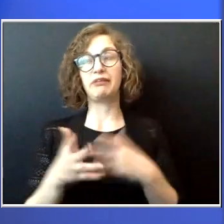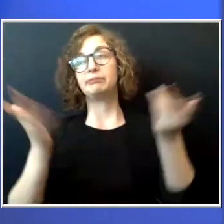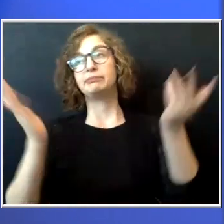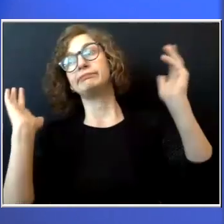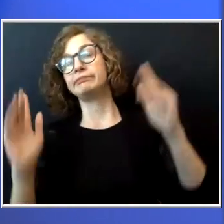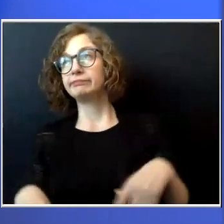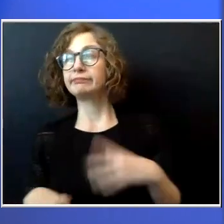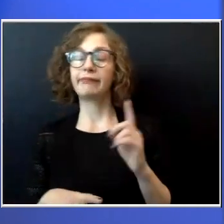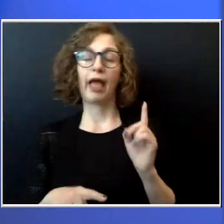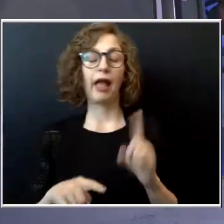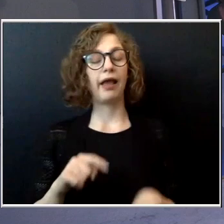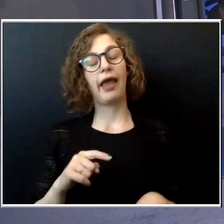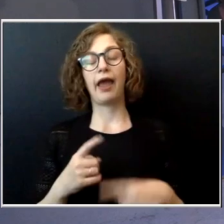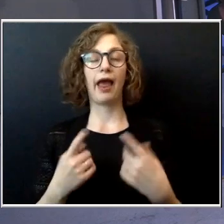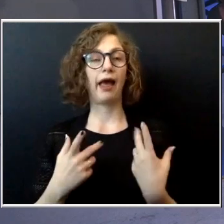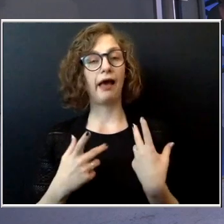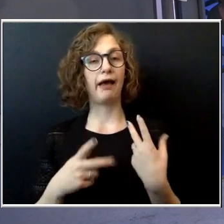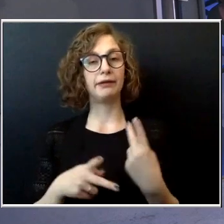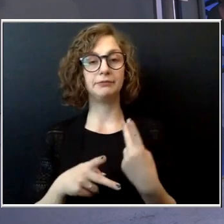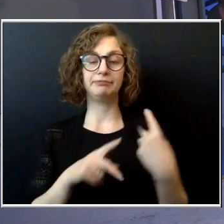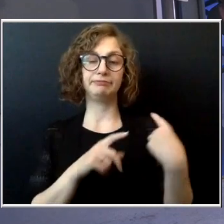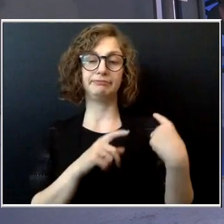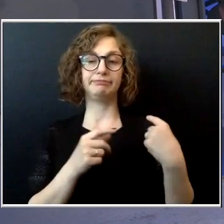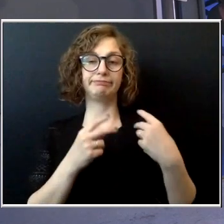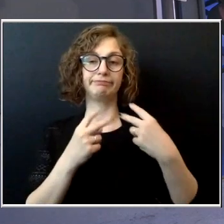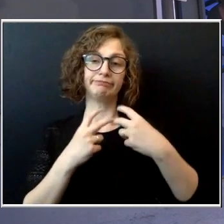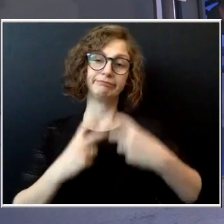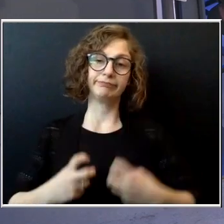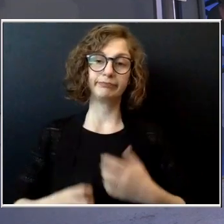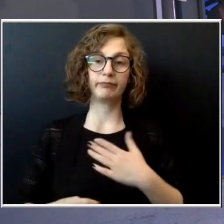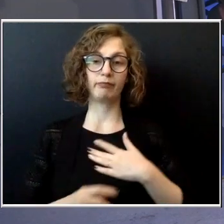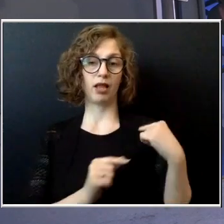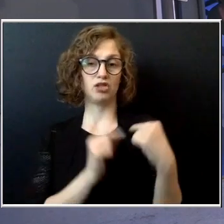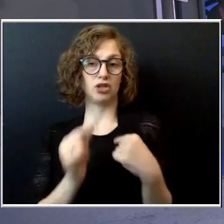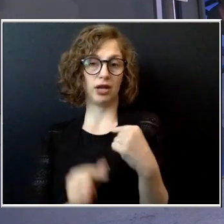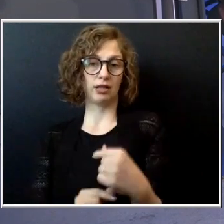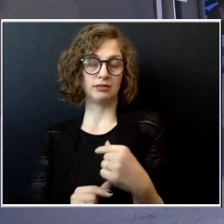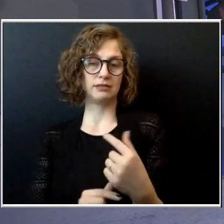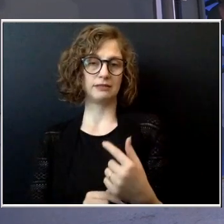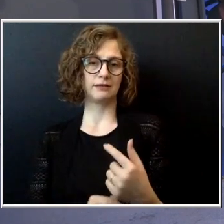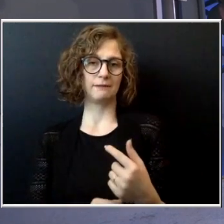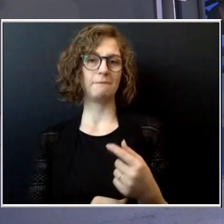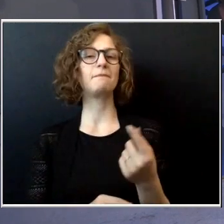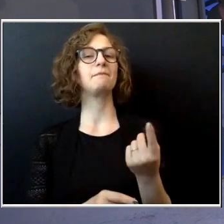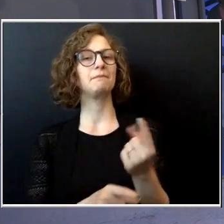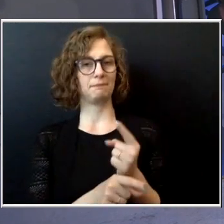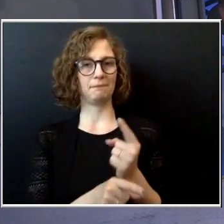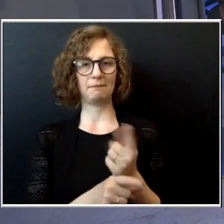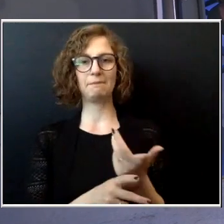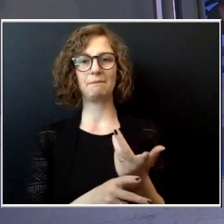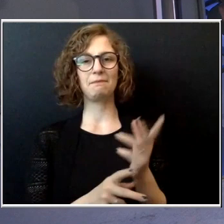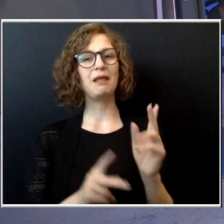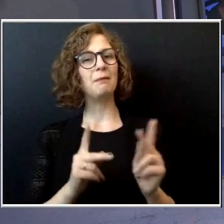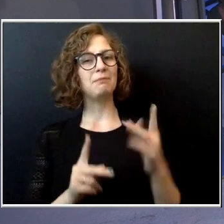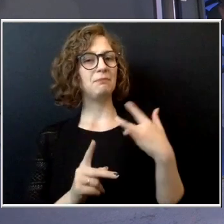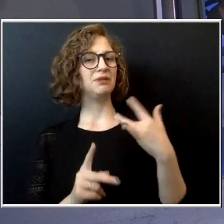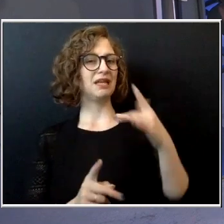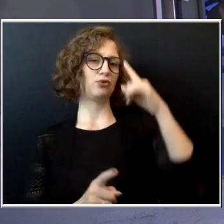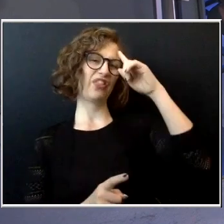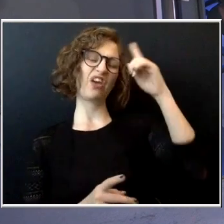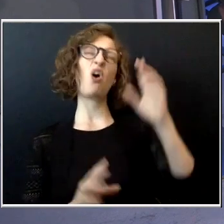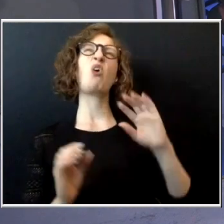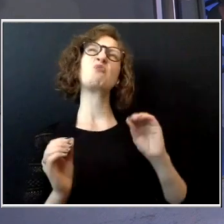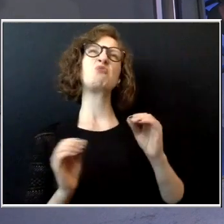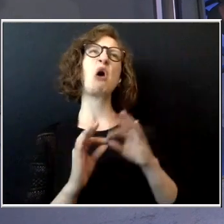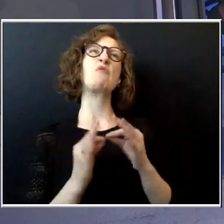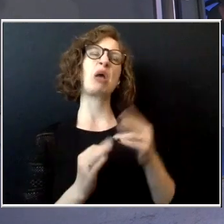a genetic assessment. Because I think that is something that kind of a buzzword, does it run in your family? Nope. Okay, so you kind of check that box and move on, and you feel like, okay,